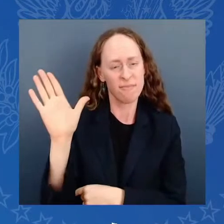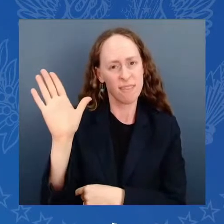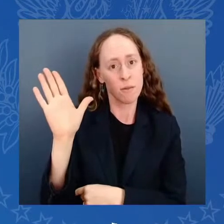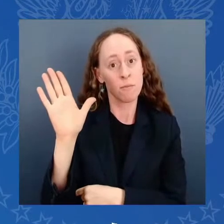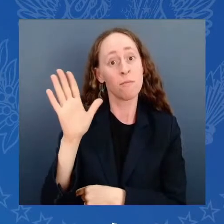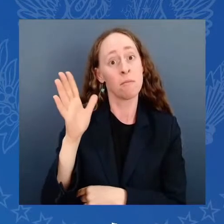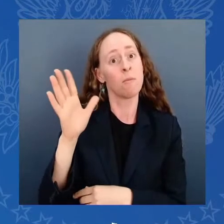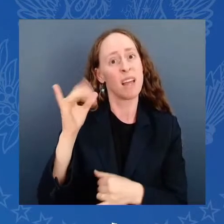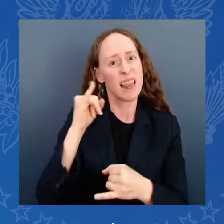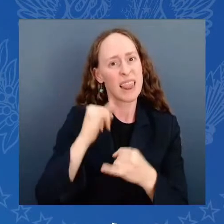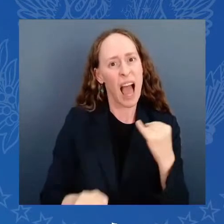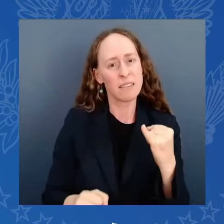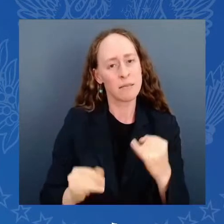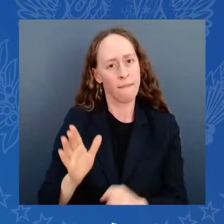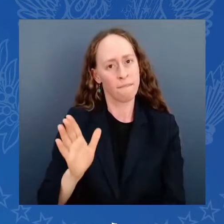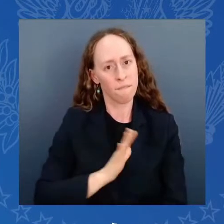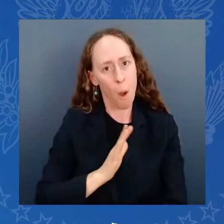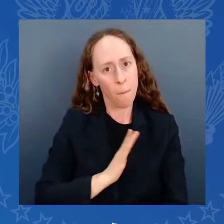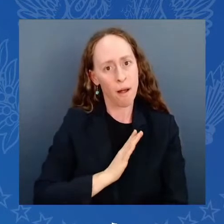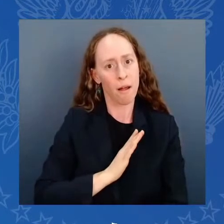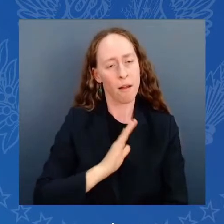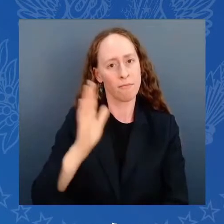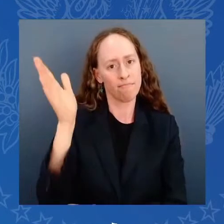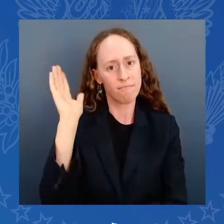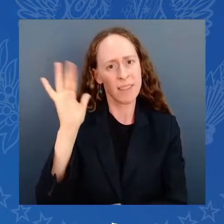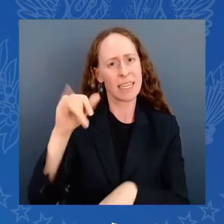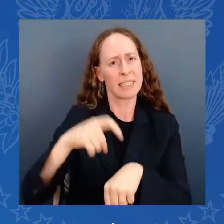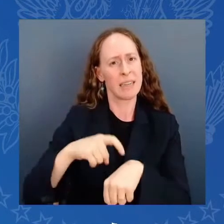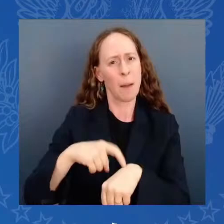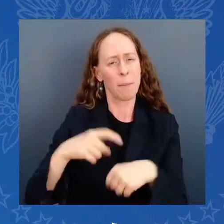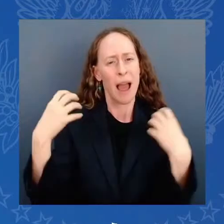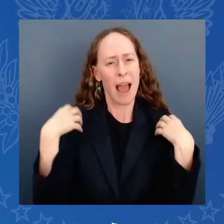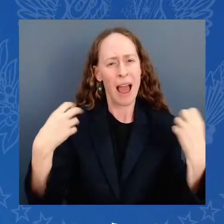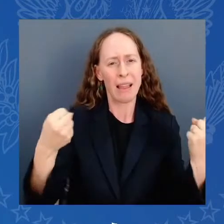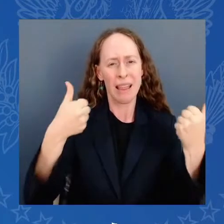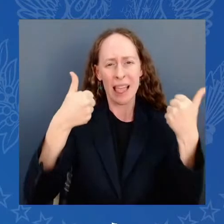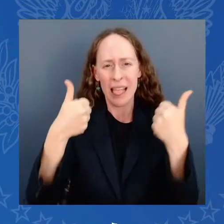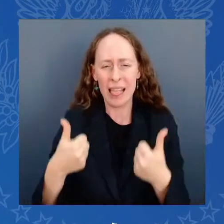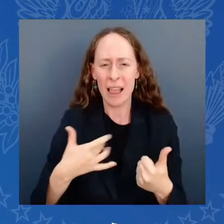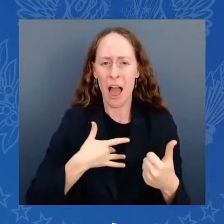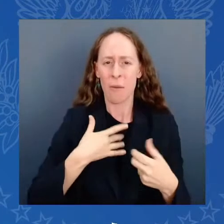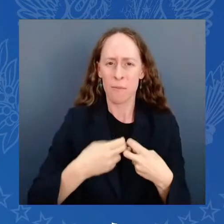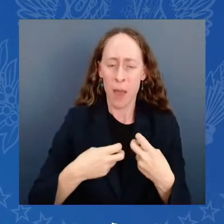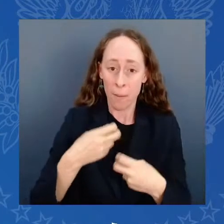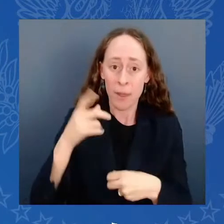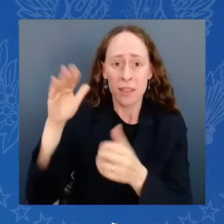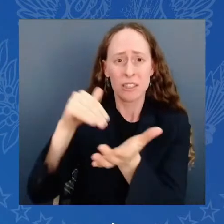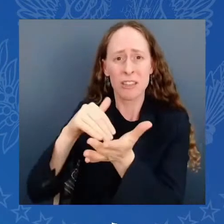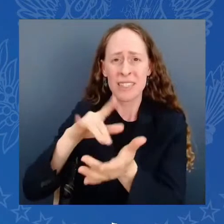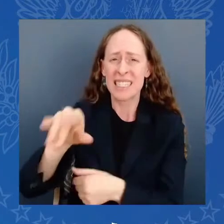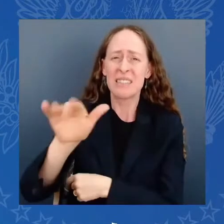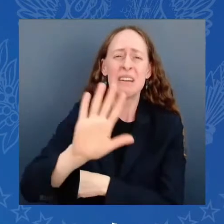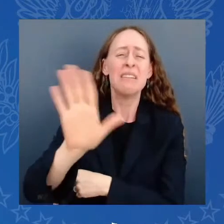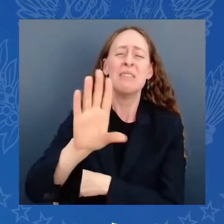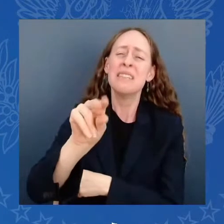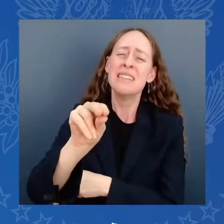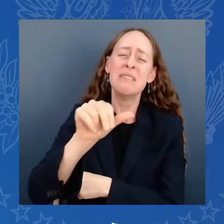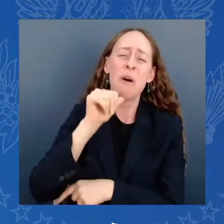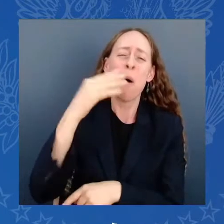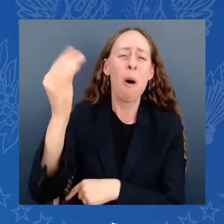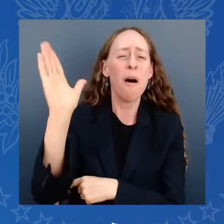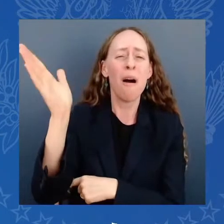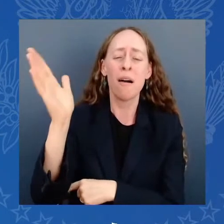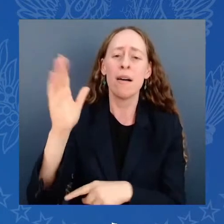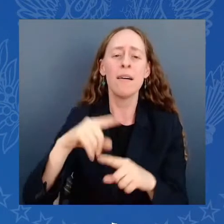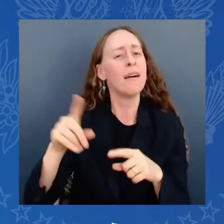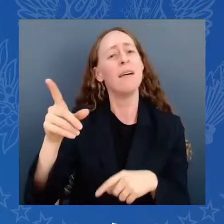Johnson defied doctors' orders to give a keynote address at a civil rights symposium he had convened to talk about the state of race